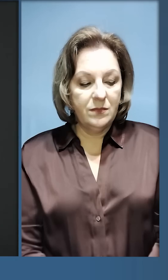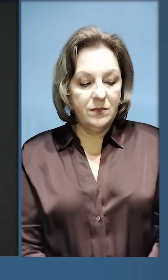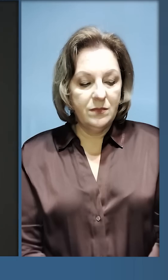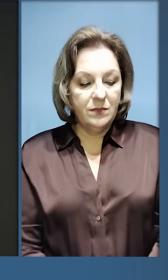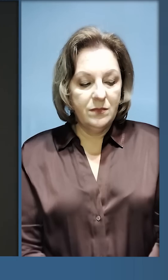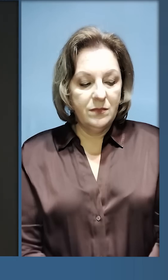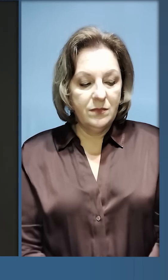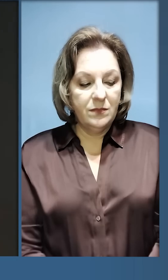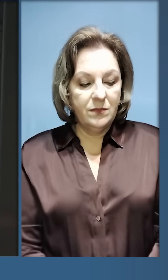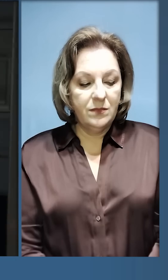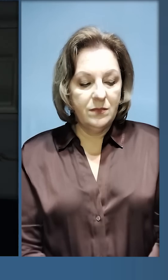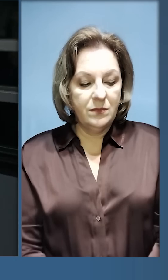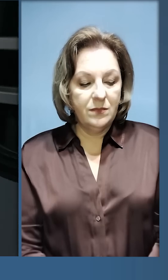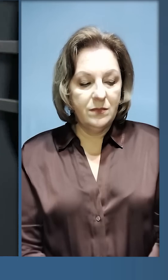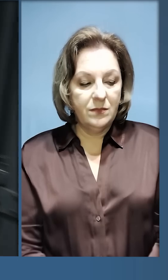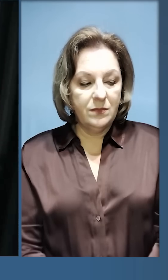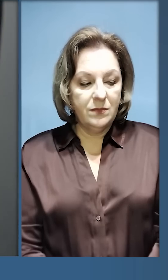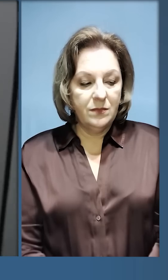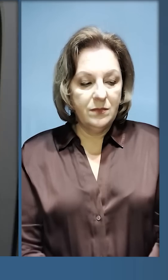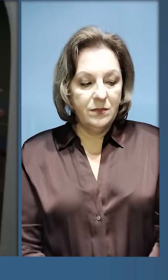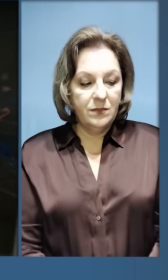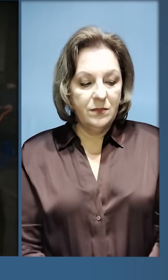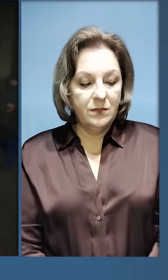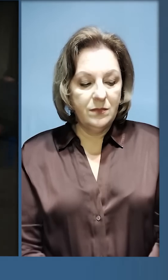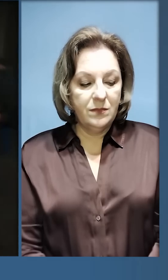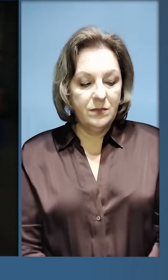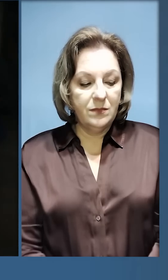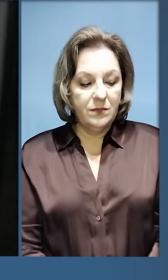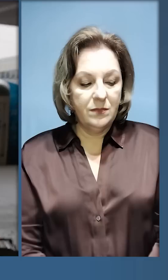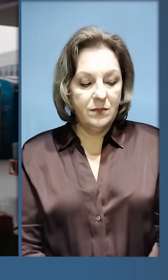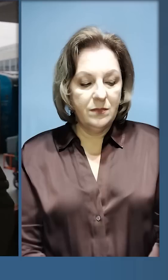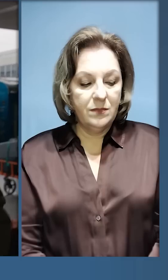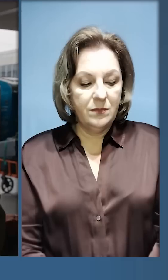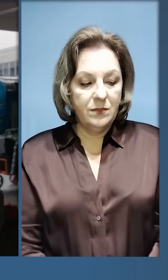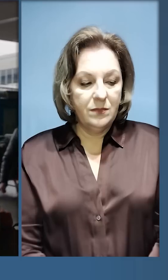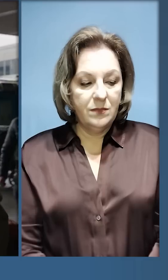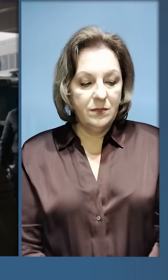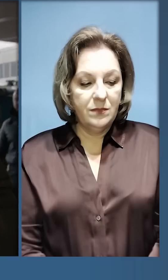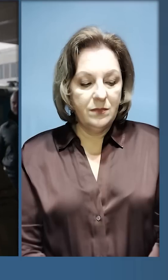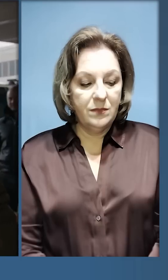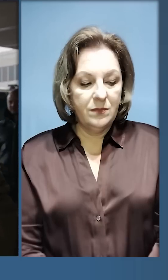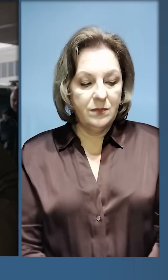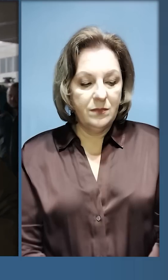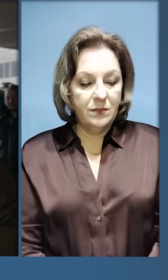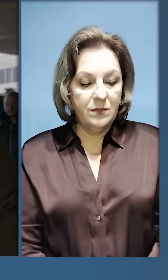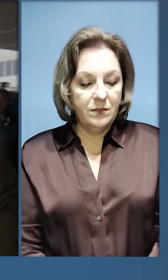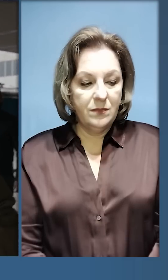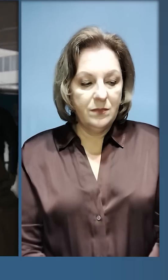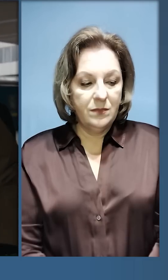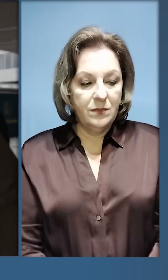ago, Russia launched missiles and drones into Ukraine, including several that hit Kyiv. Welcome to Ukraine. Thank